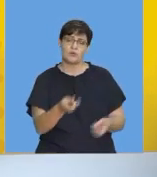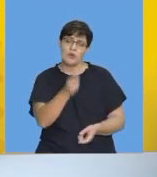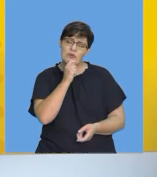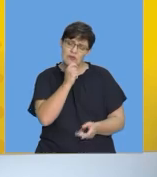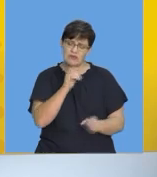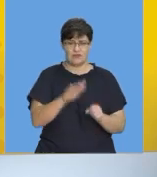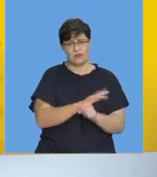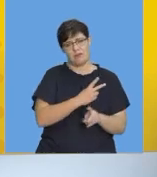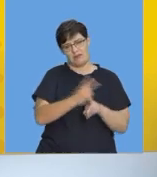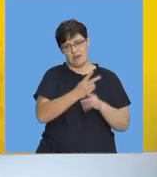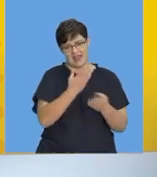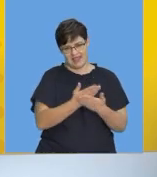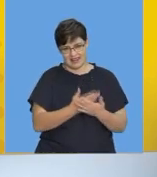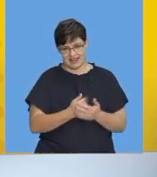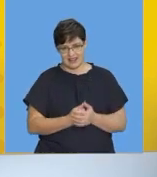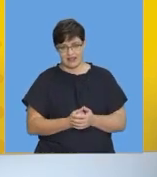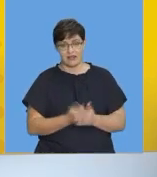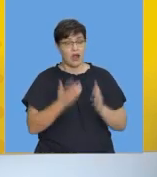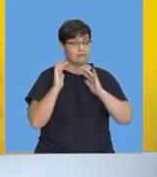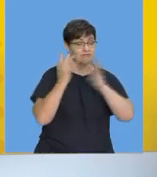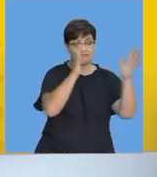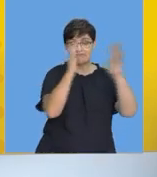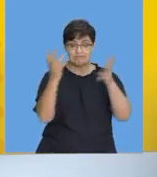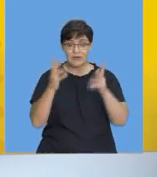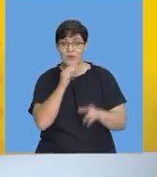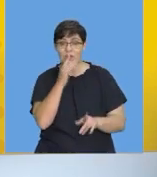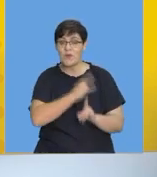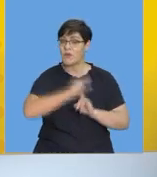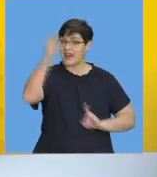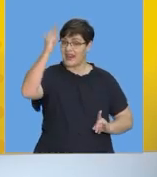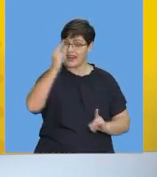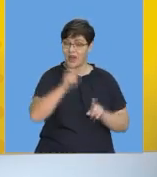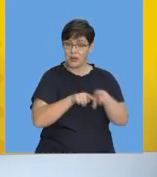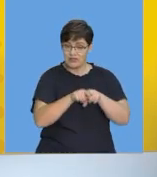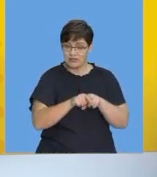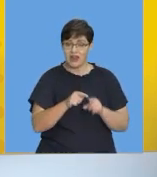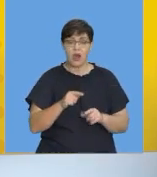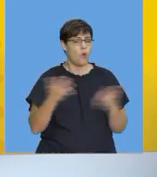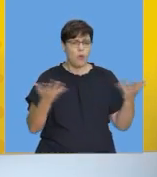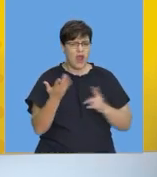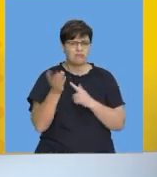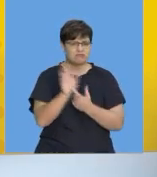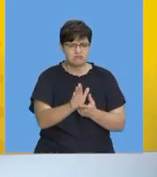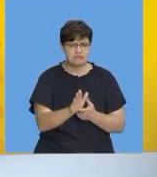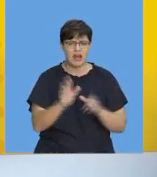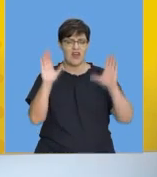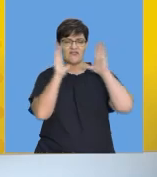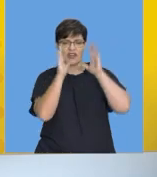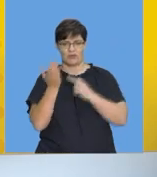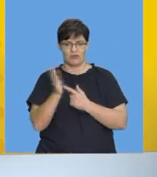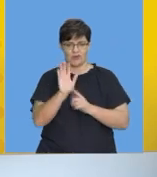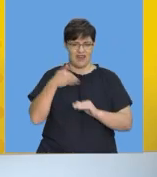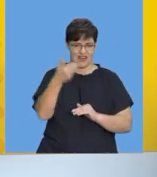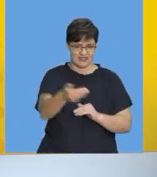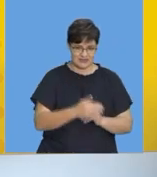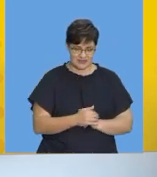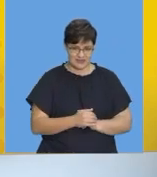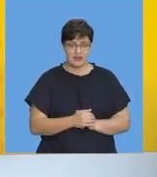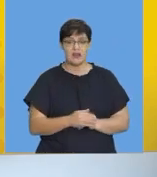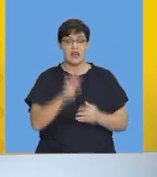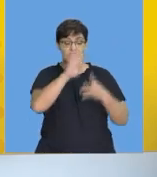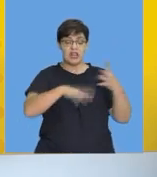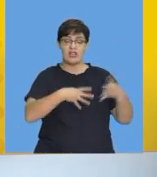prepare. Congratulations to all of our competition winners who will be announced on Facebook after the show. Don't forget to check out our schedule